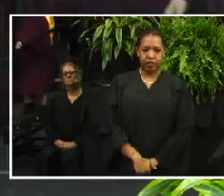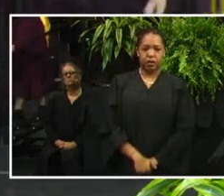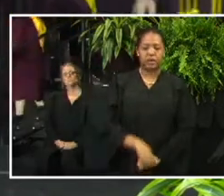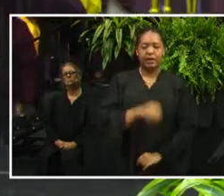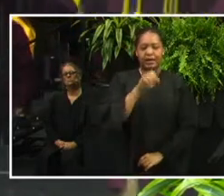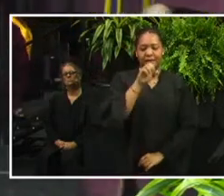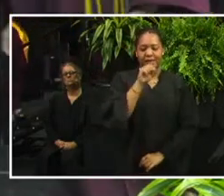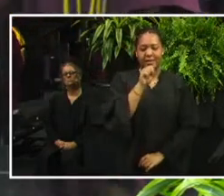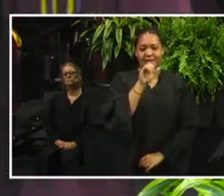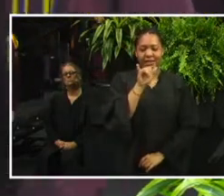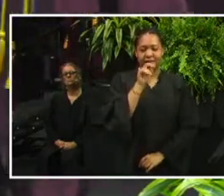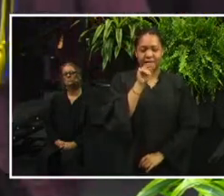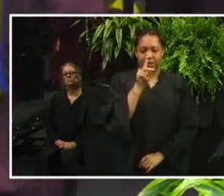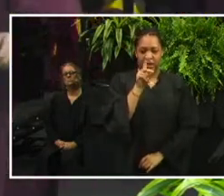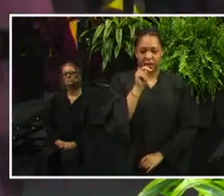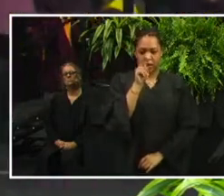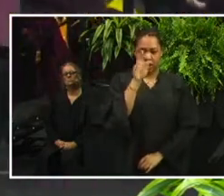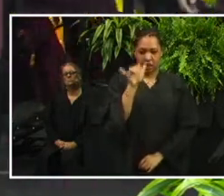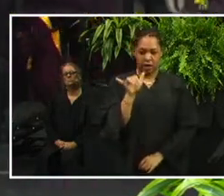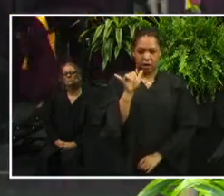Sydney Grace Torsch.